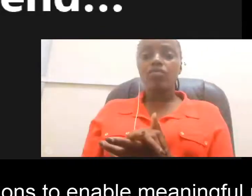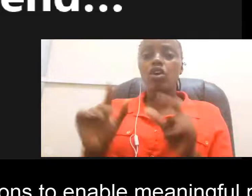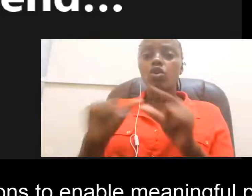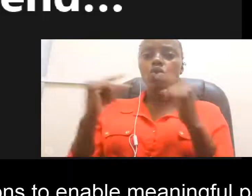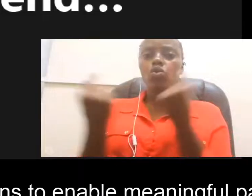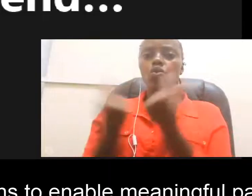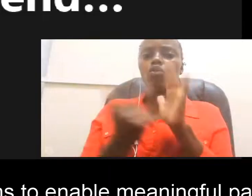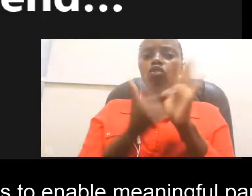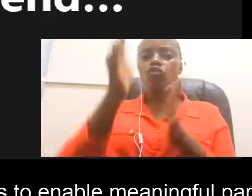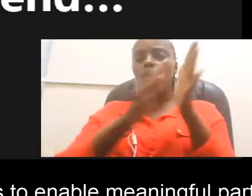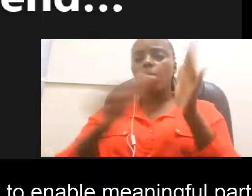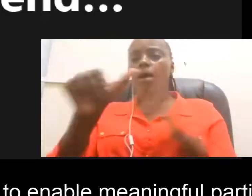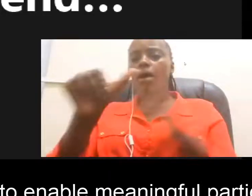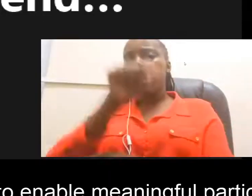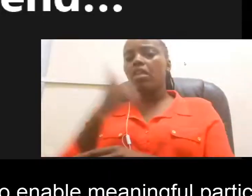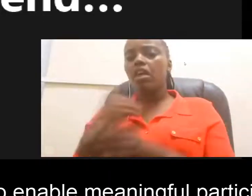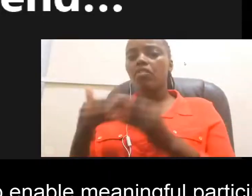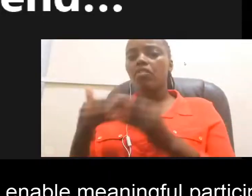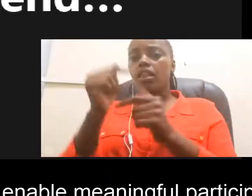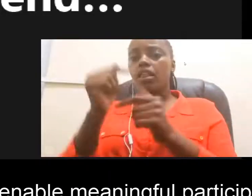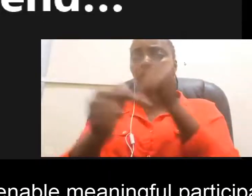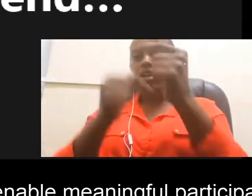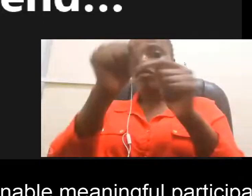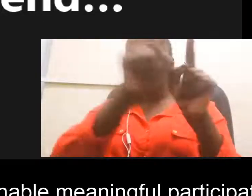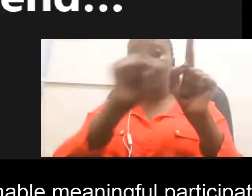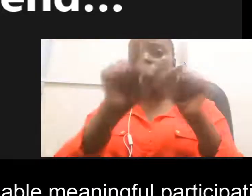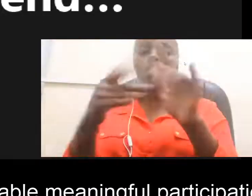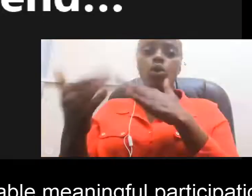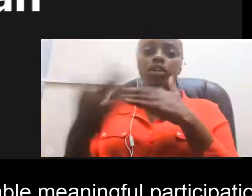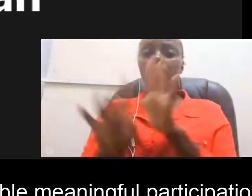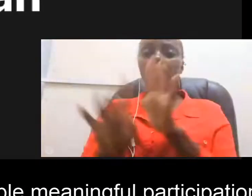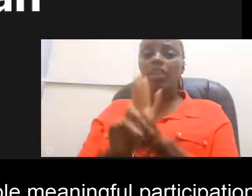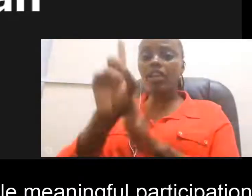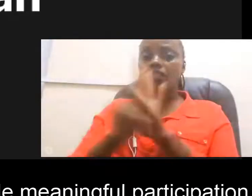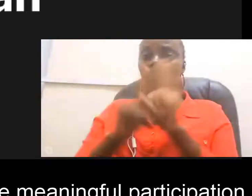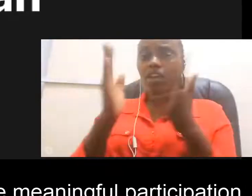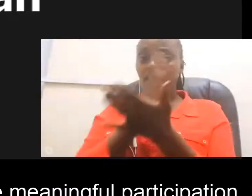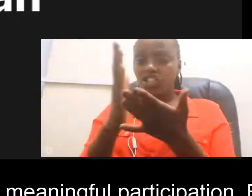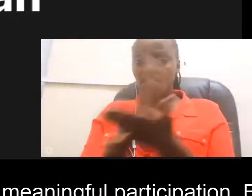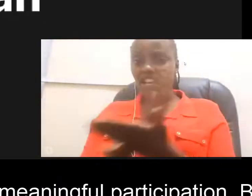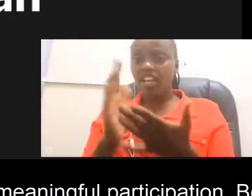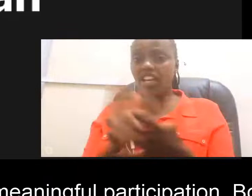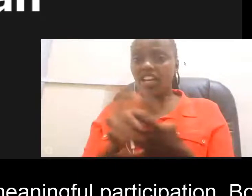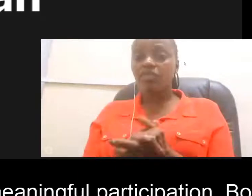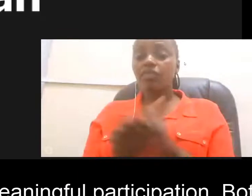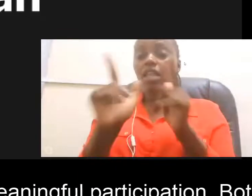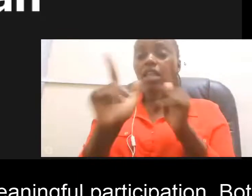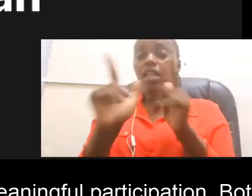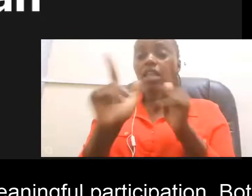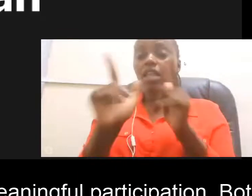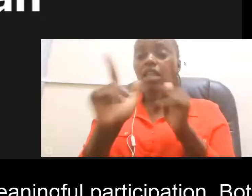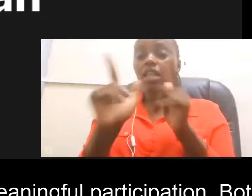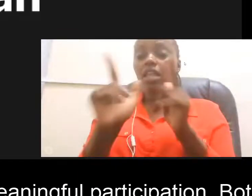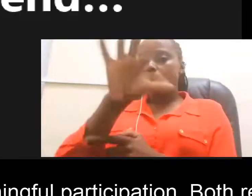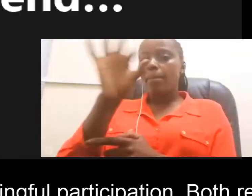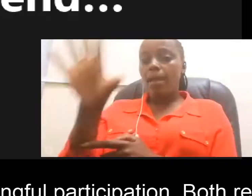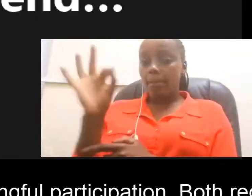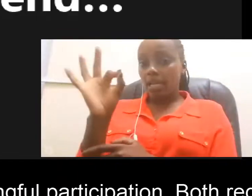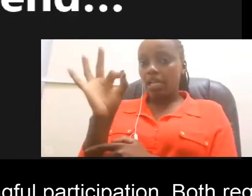others have led some of those processes, and what they developed and are shared. Allow me to just point out